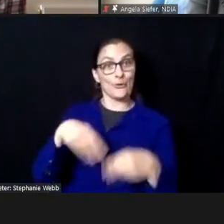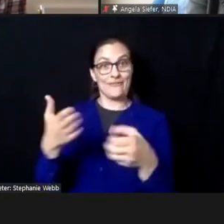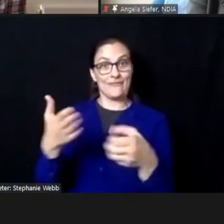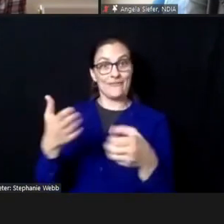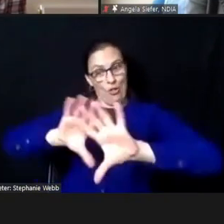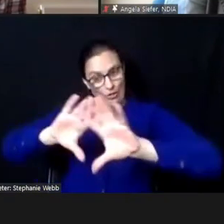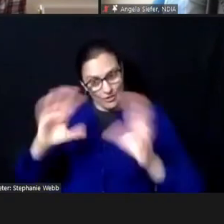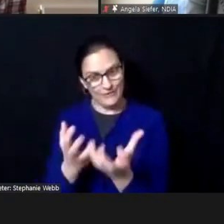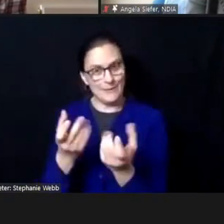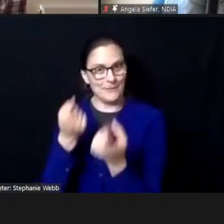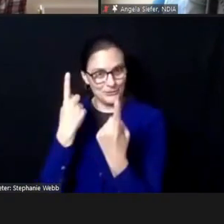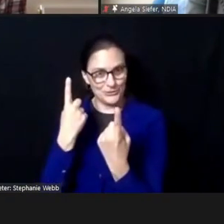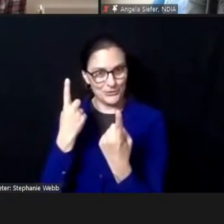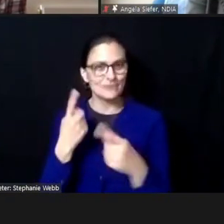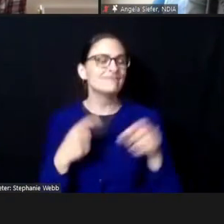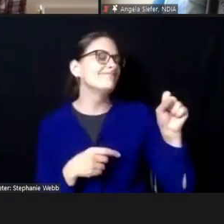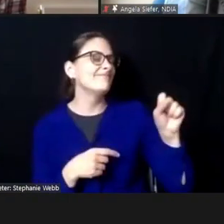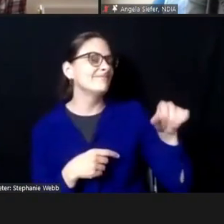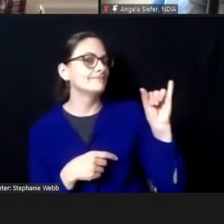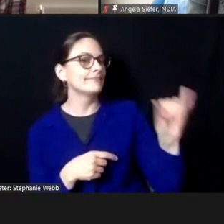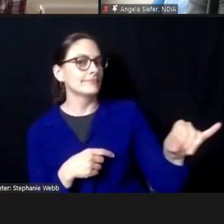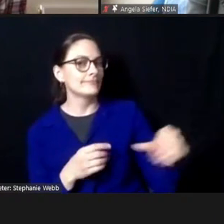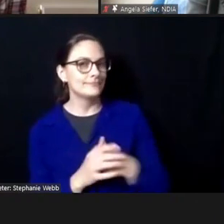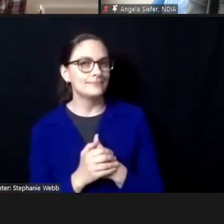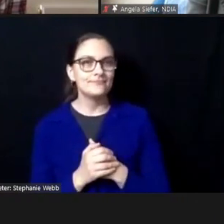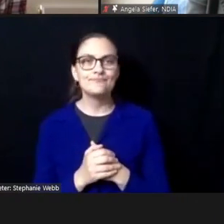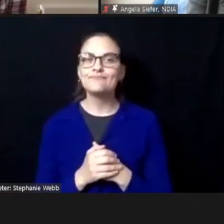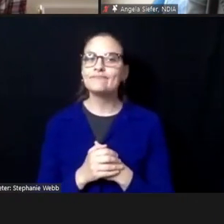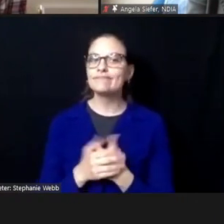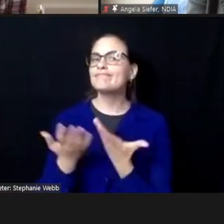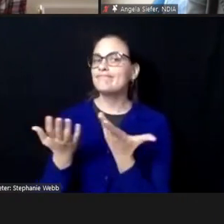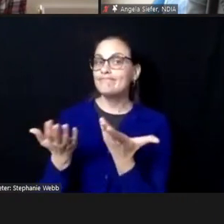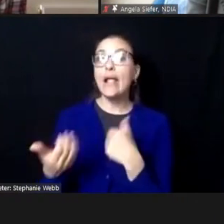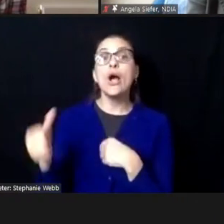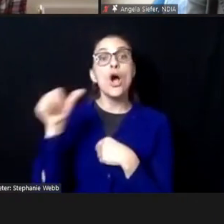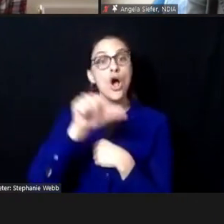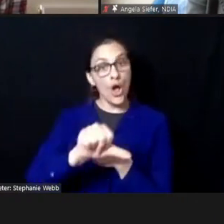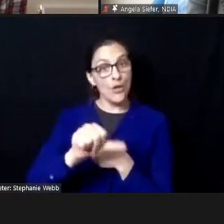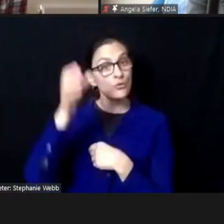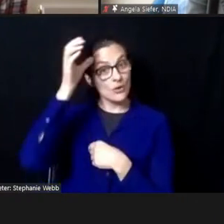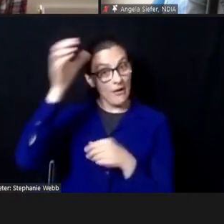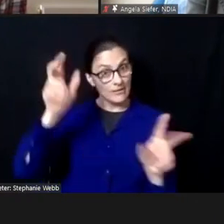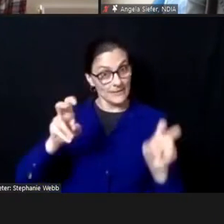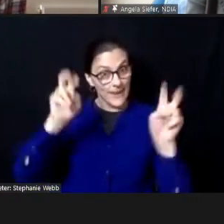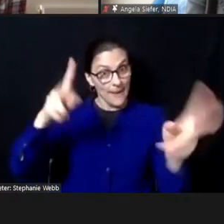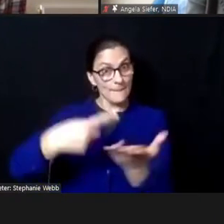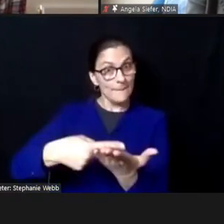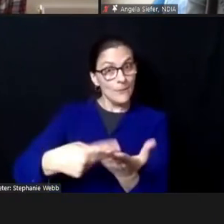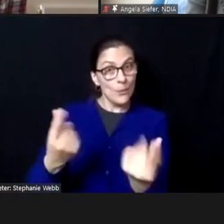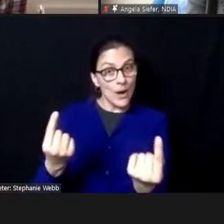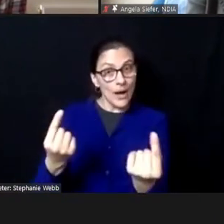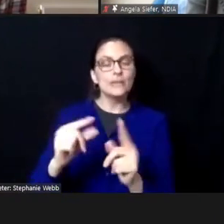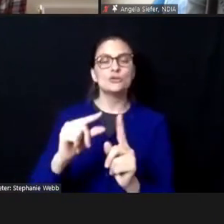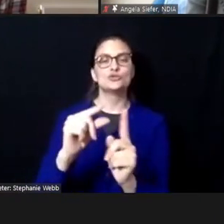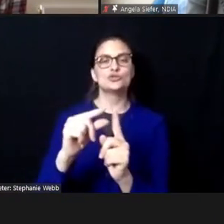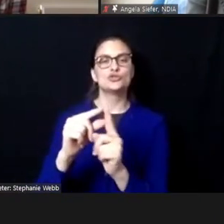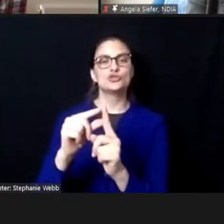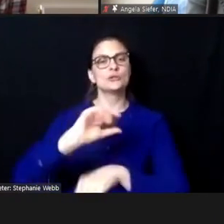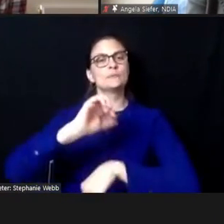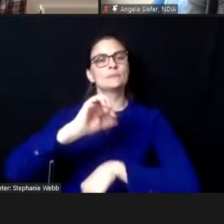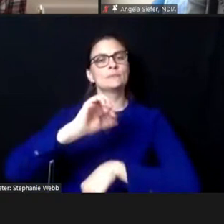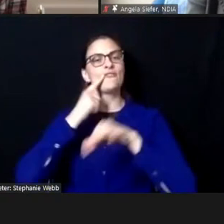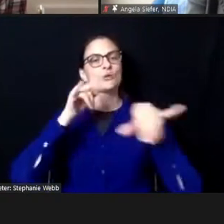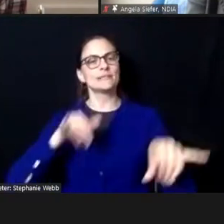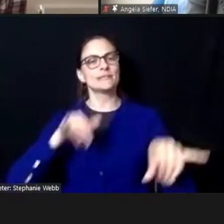Another theme that's come up is the idea of standardized terms, right? And how that can maybe potentially help people cut through the clutter. We've heard